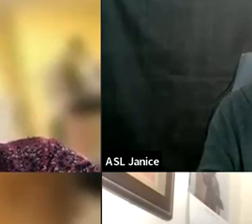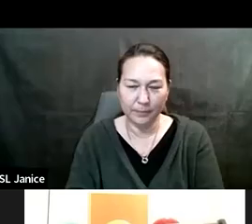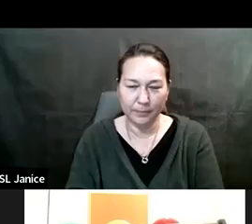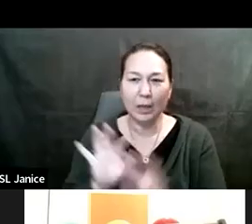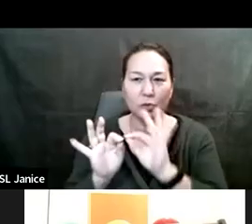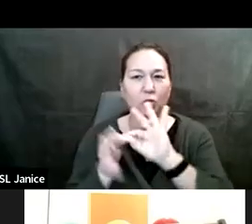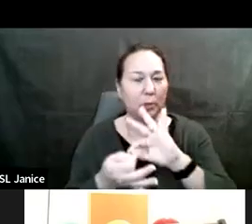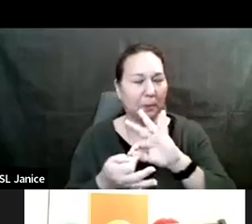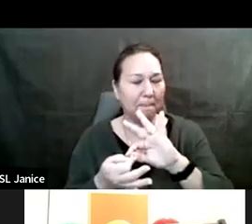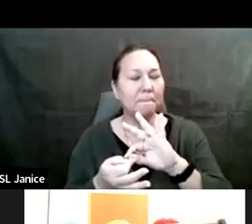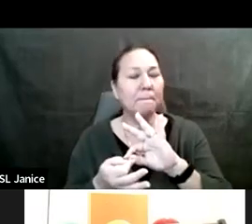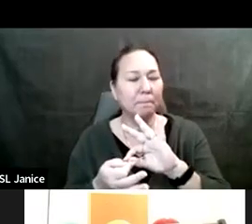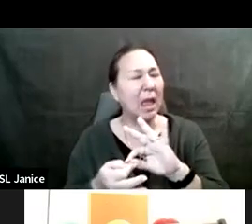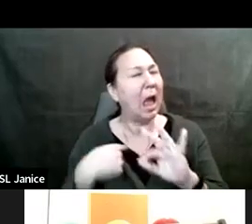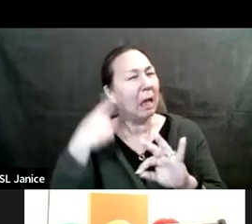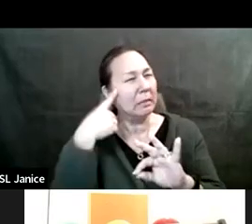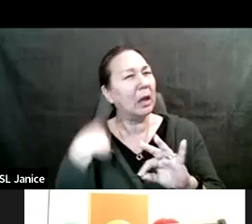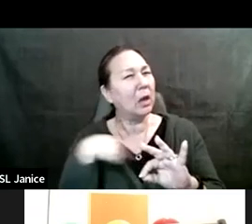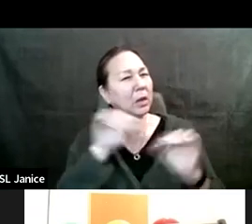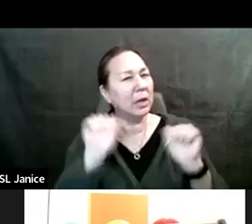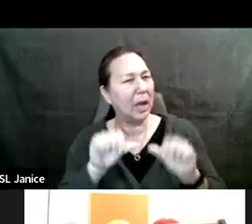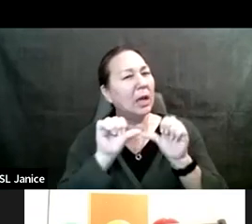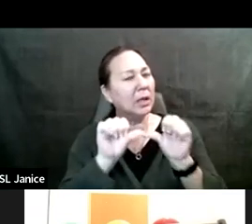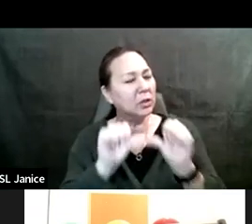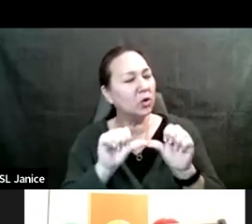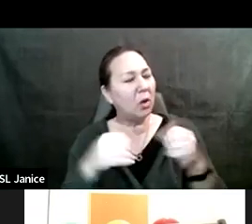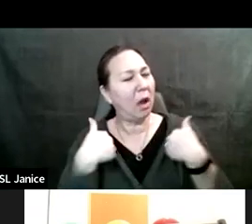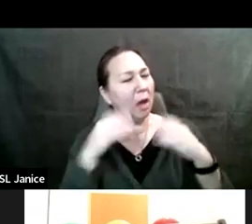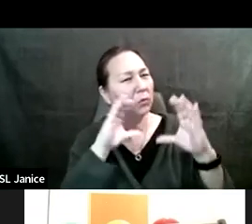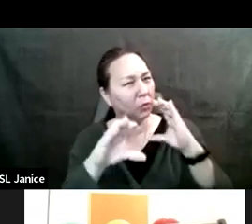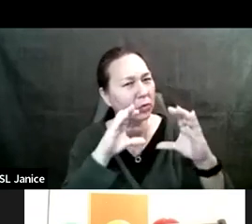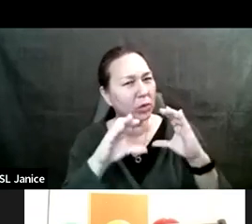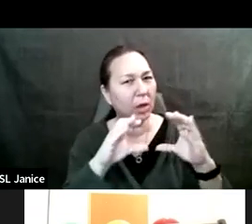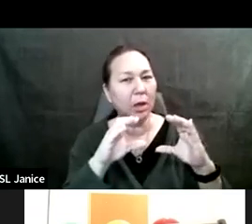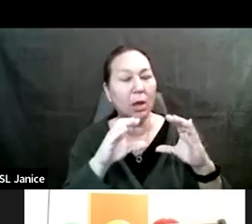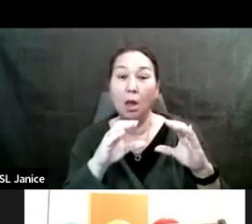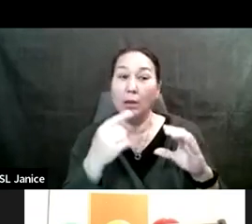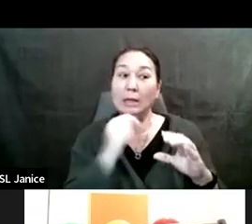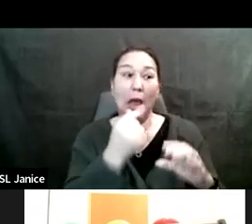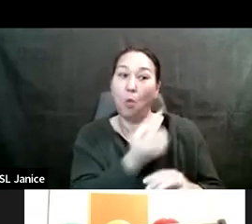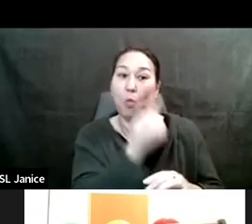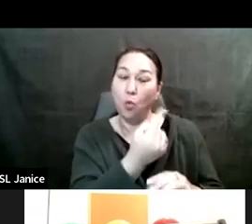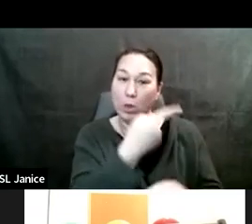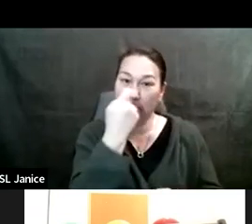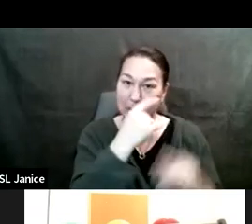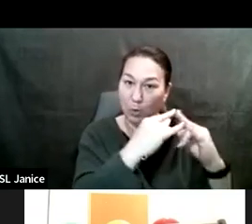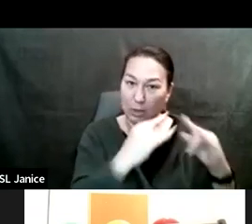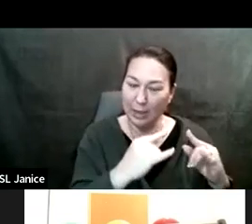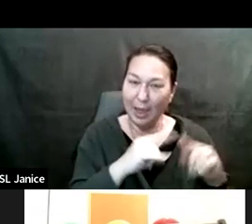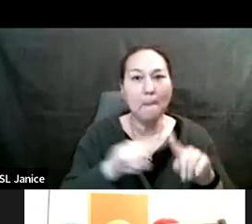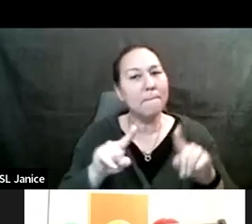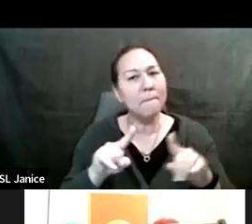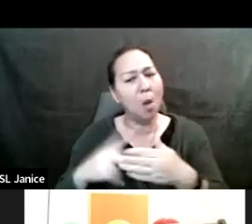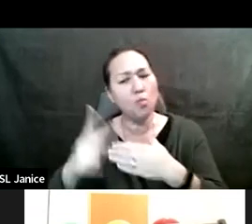I think we can continue having conversations so they can not only participate in summer camp but also to have programs after